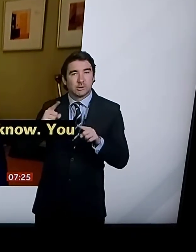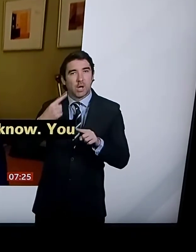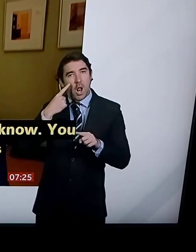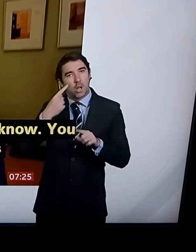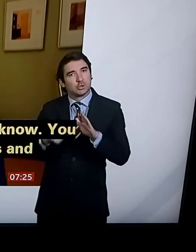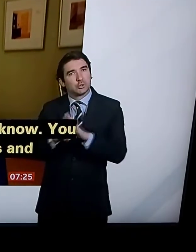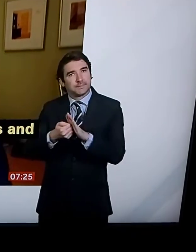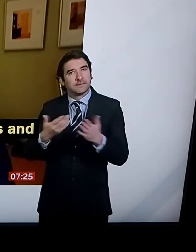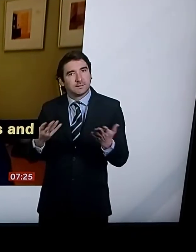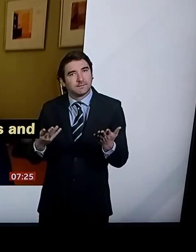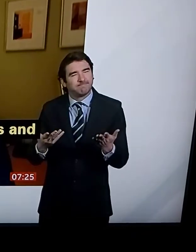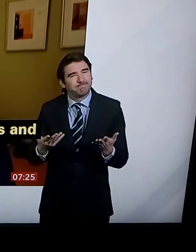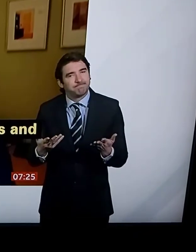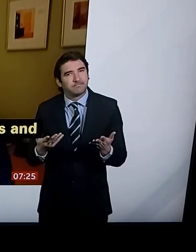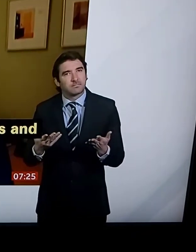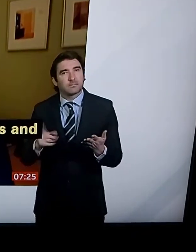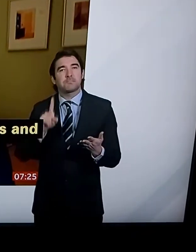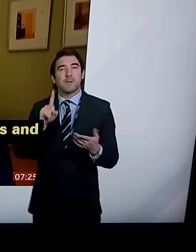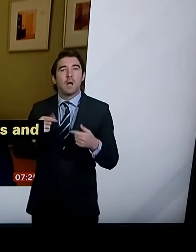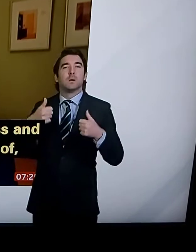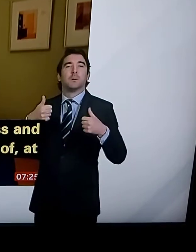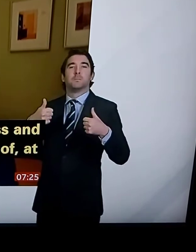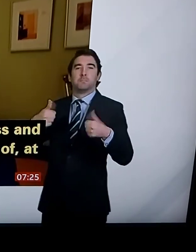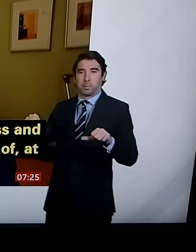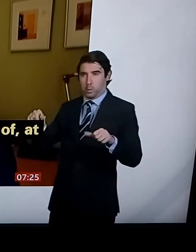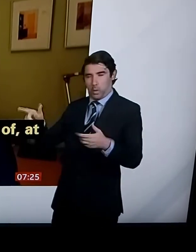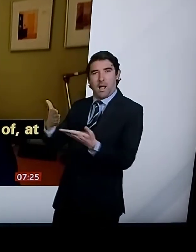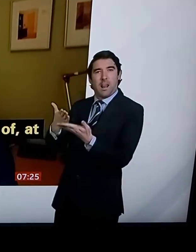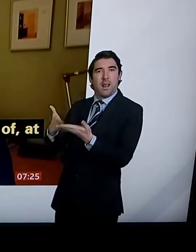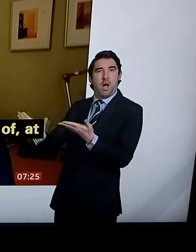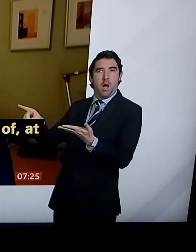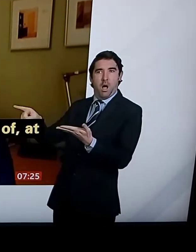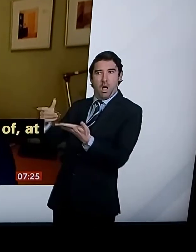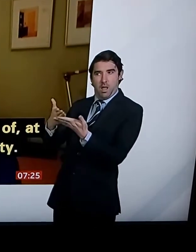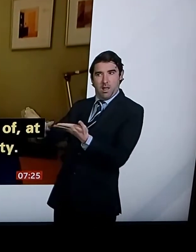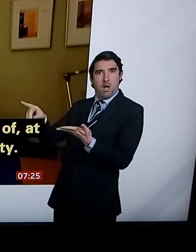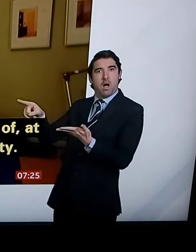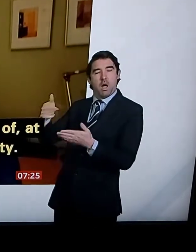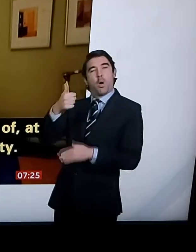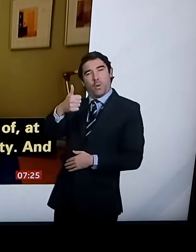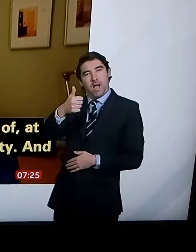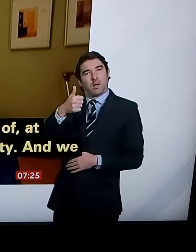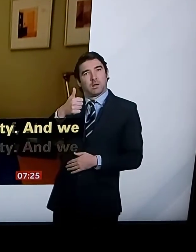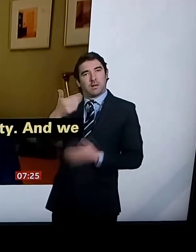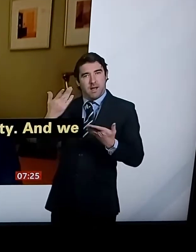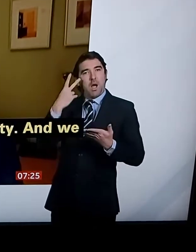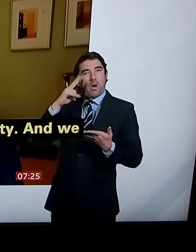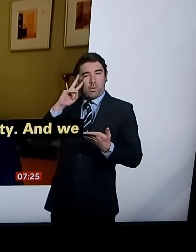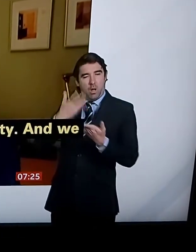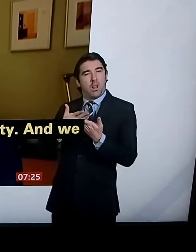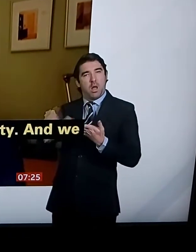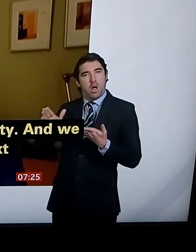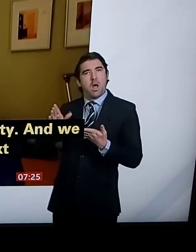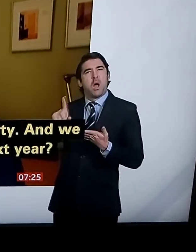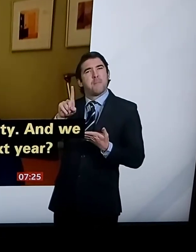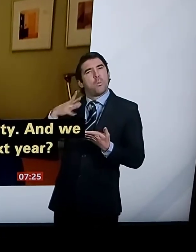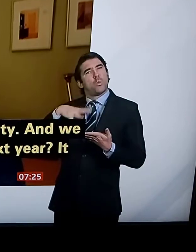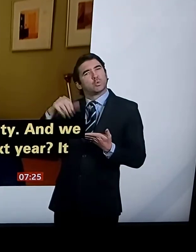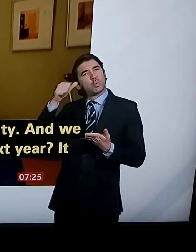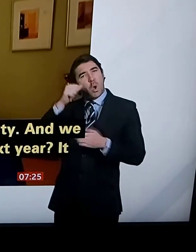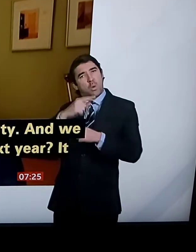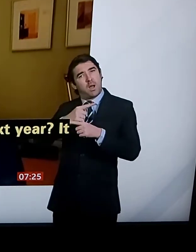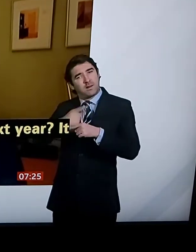clarity. And I think what they'd be saying is, can we have that clarity into next year? It would be really helpful, for example, if the Secretary of State was to agree with us that the